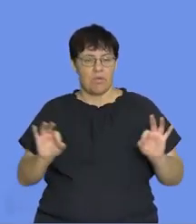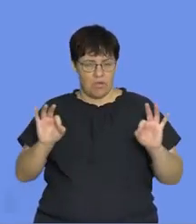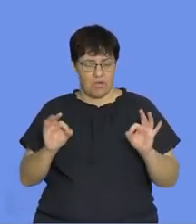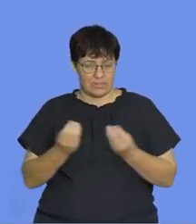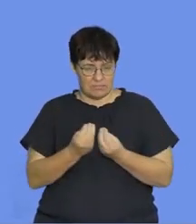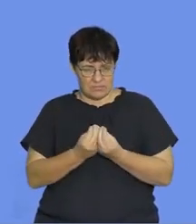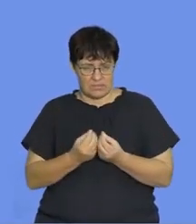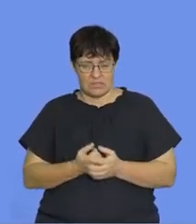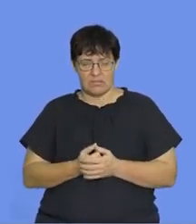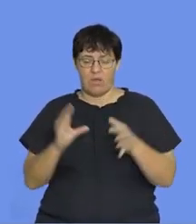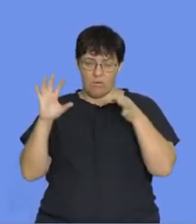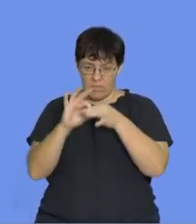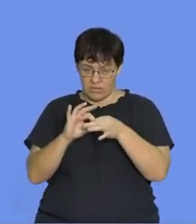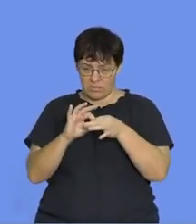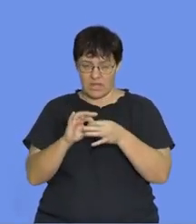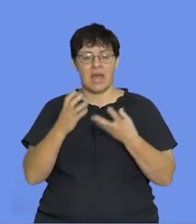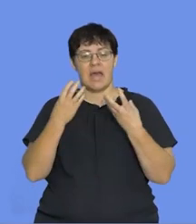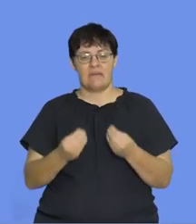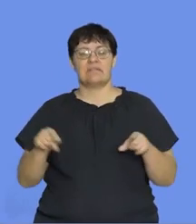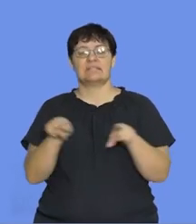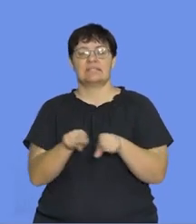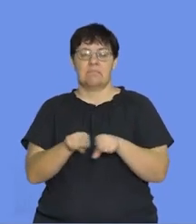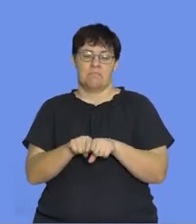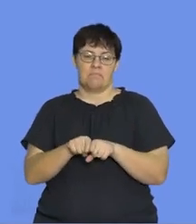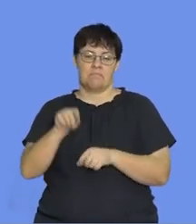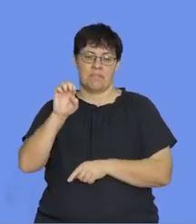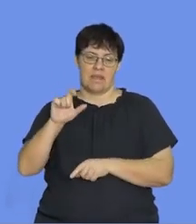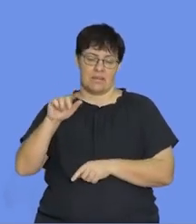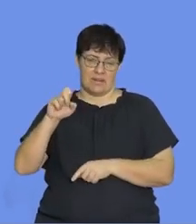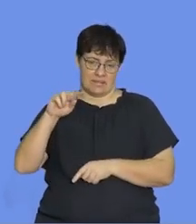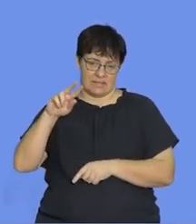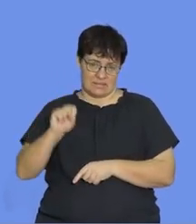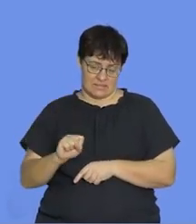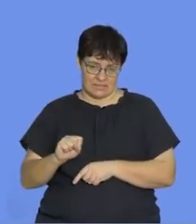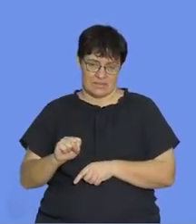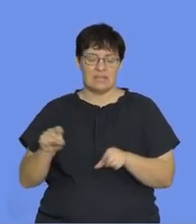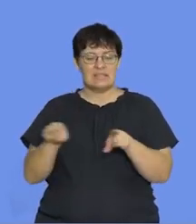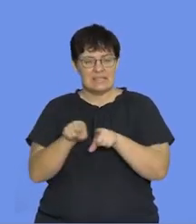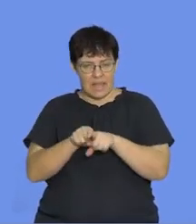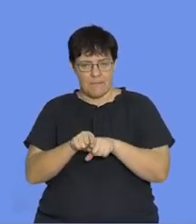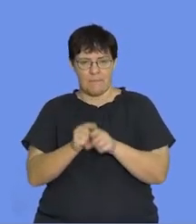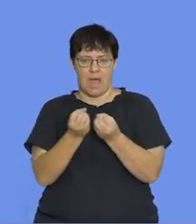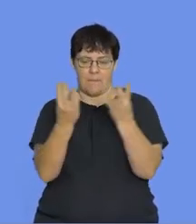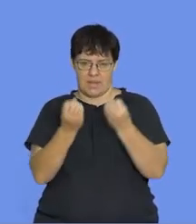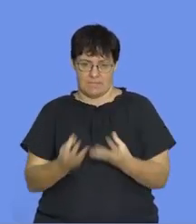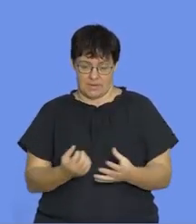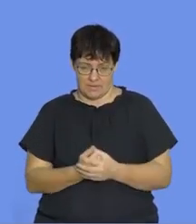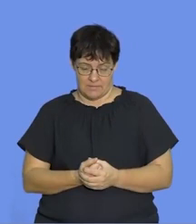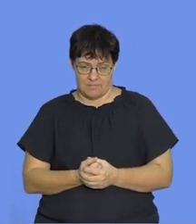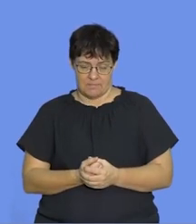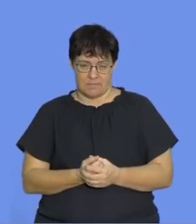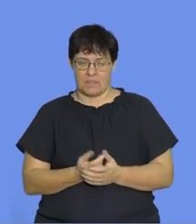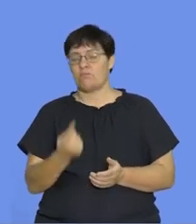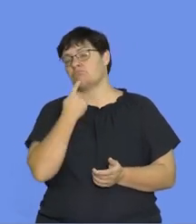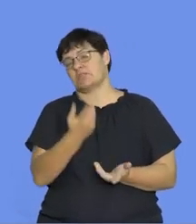a compound, always contains the same element in the same proportion. So for argument's sake, we can